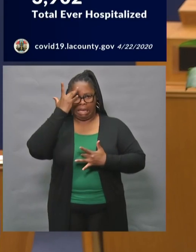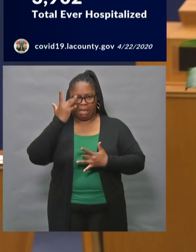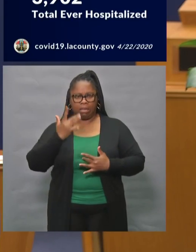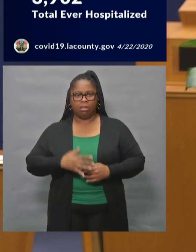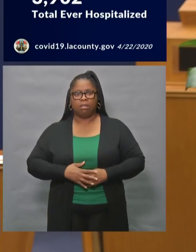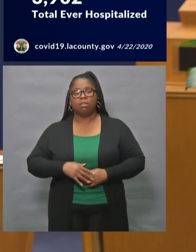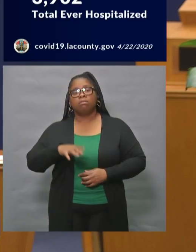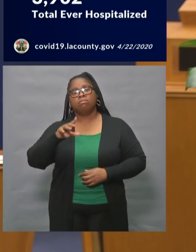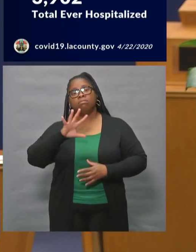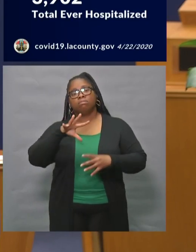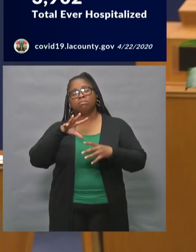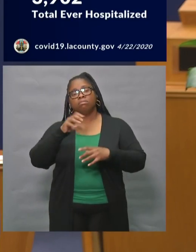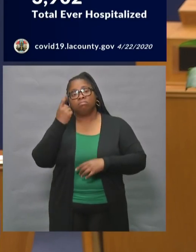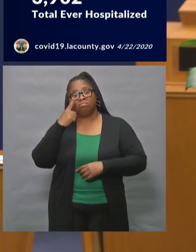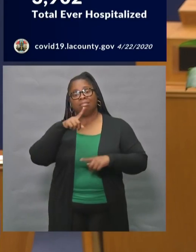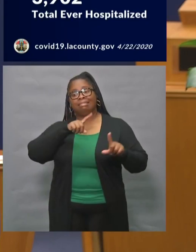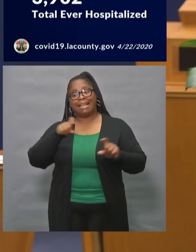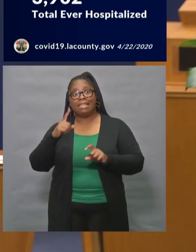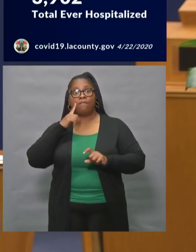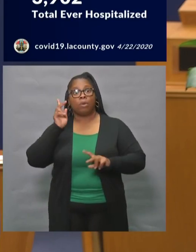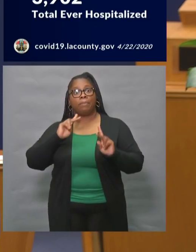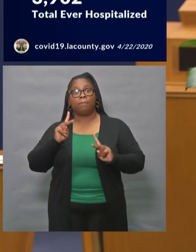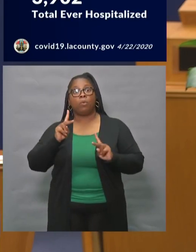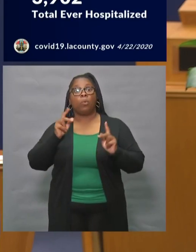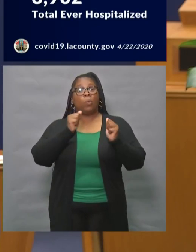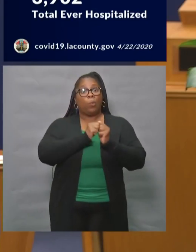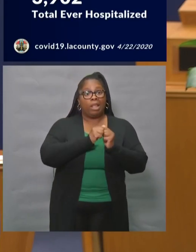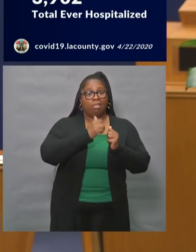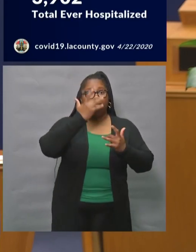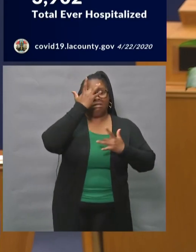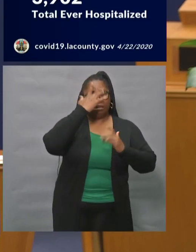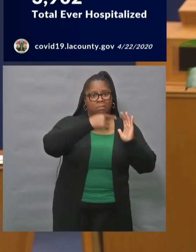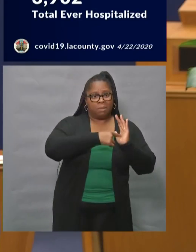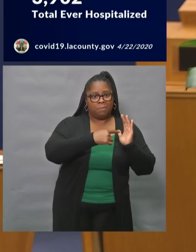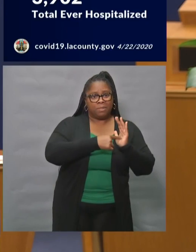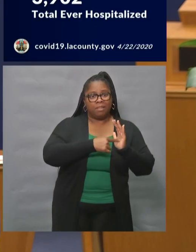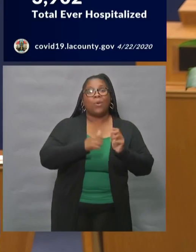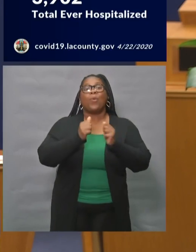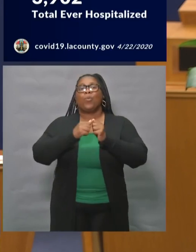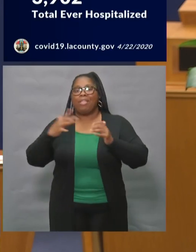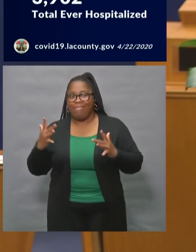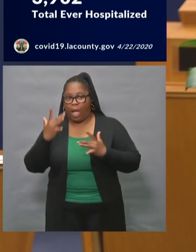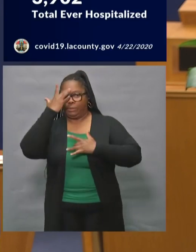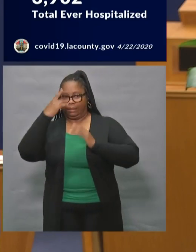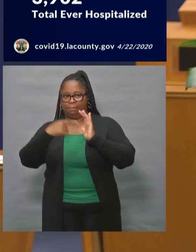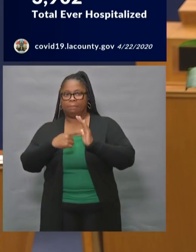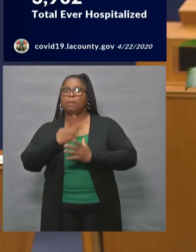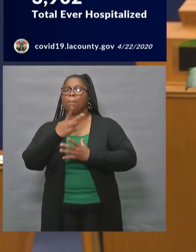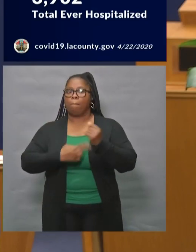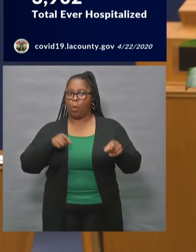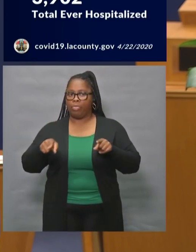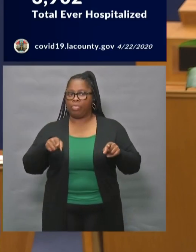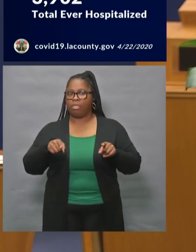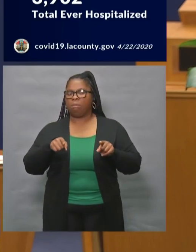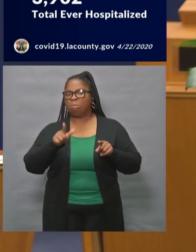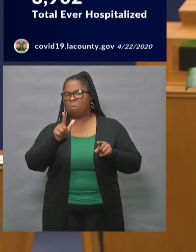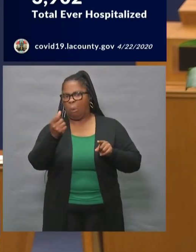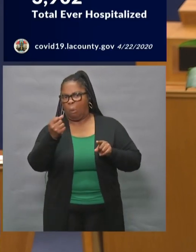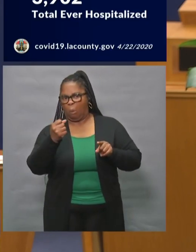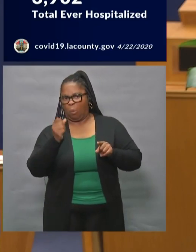testing where appropriate for both symptomatic and asymptomatic residents and staff. And I will talk a little bit more about that in a